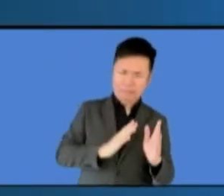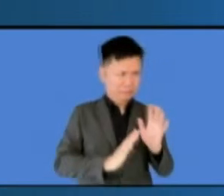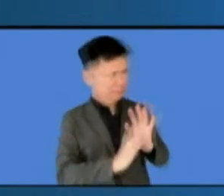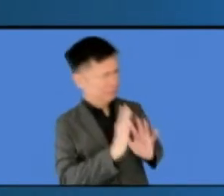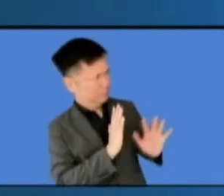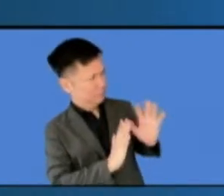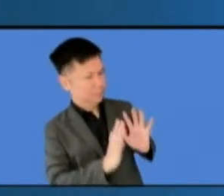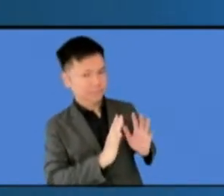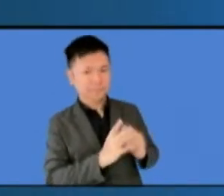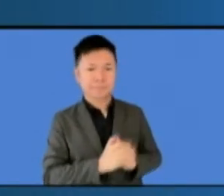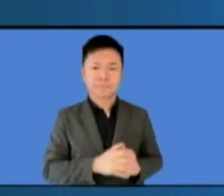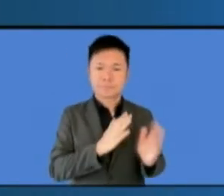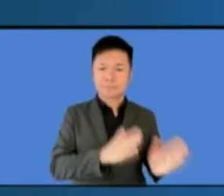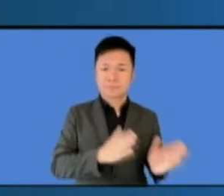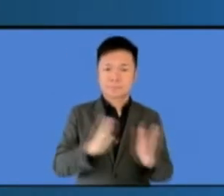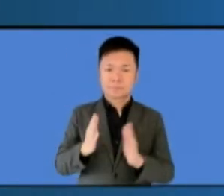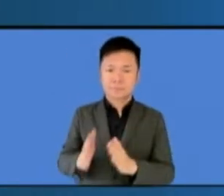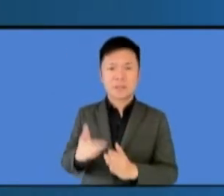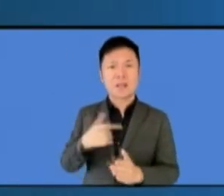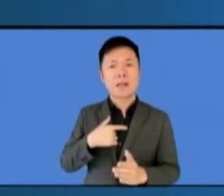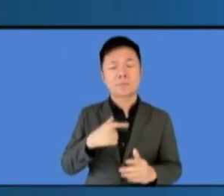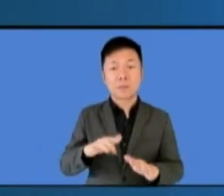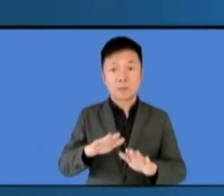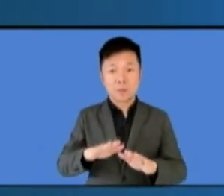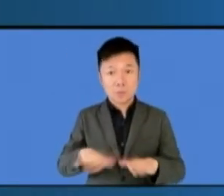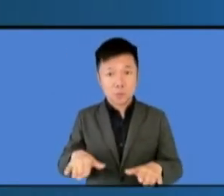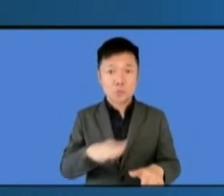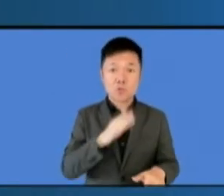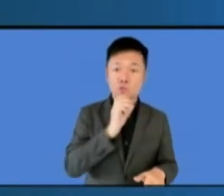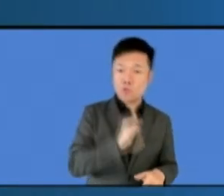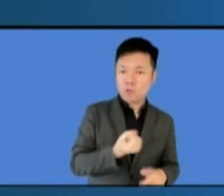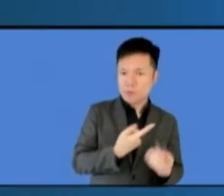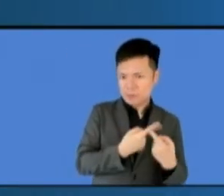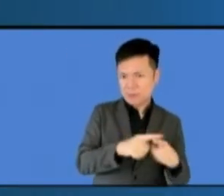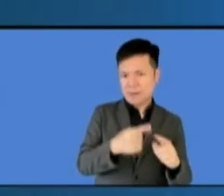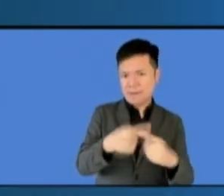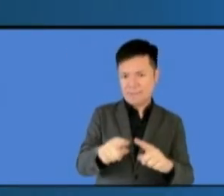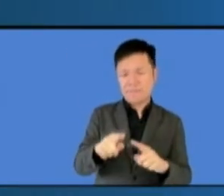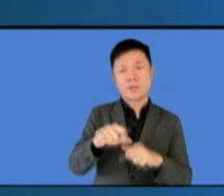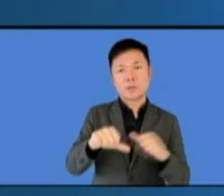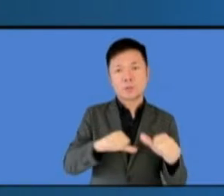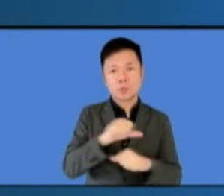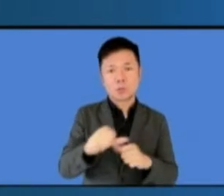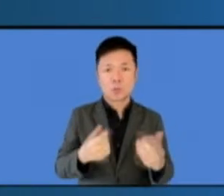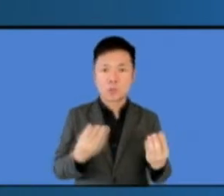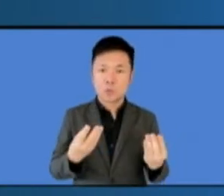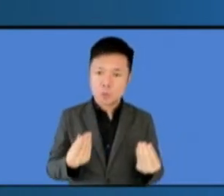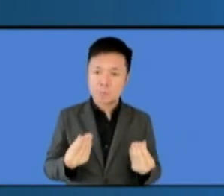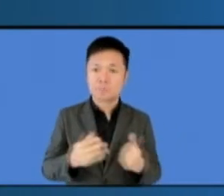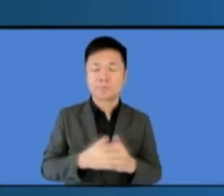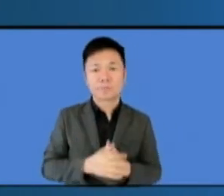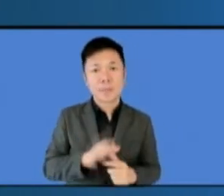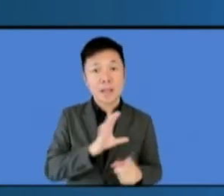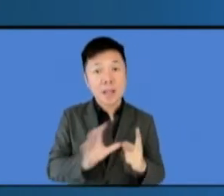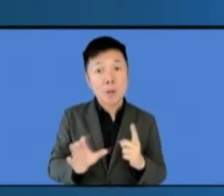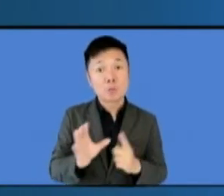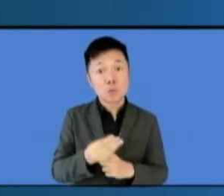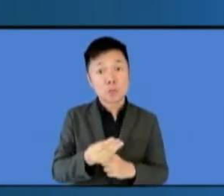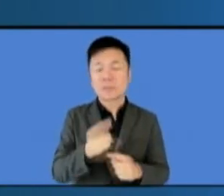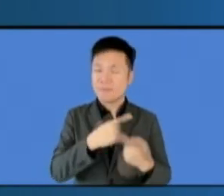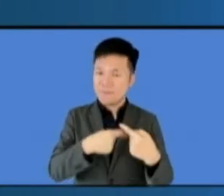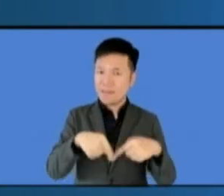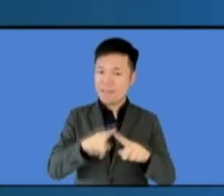has different expectations and needs, and each cohort moves through distinct socio-economic